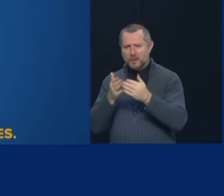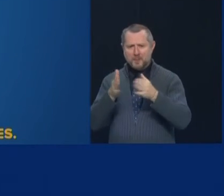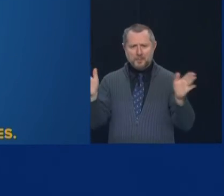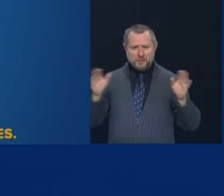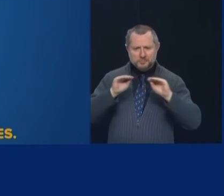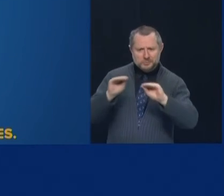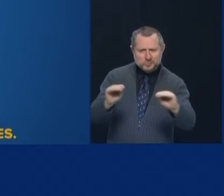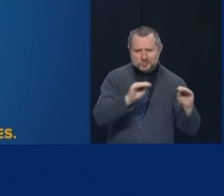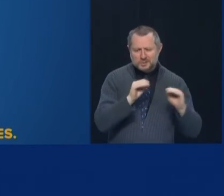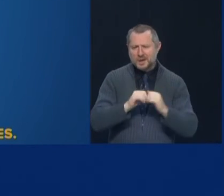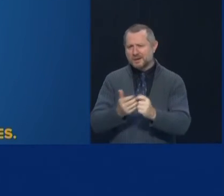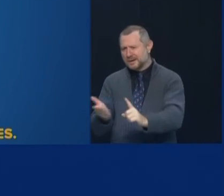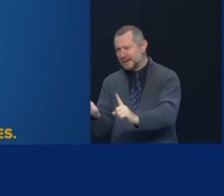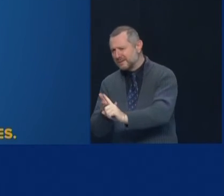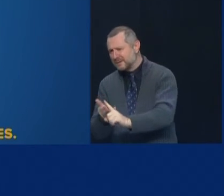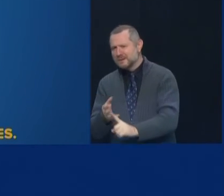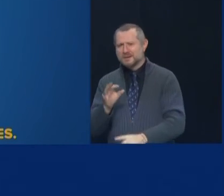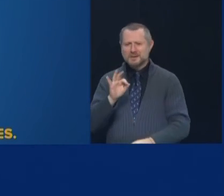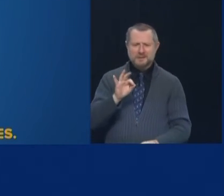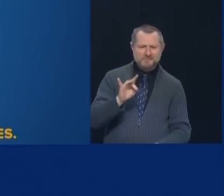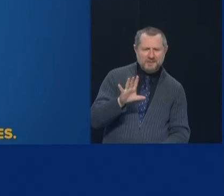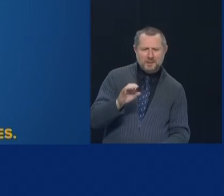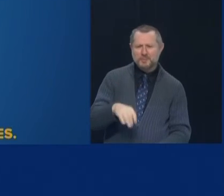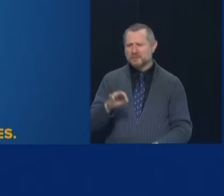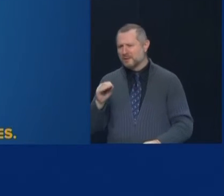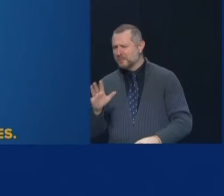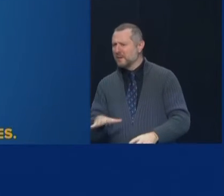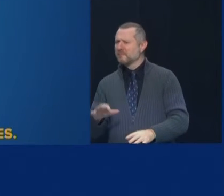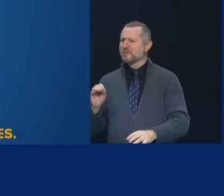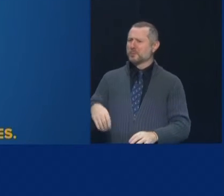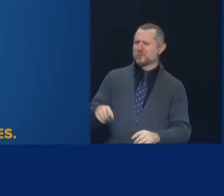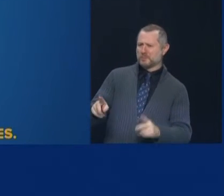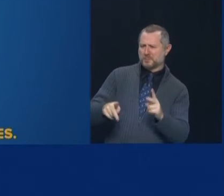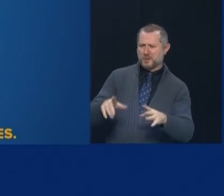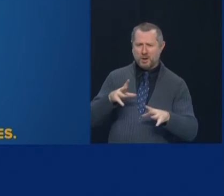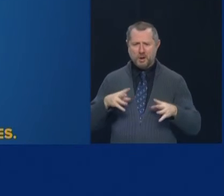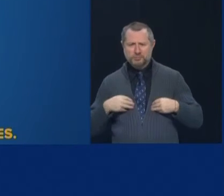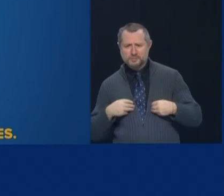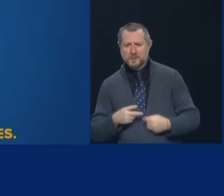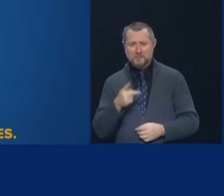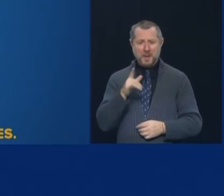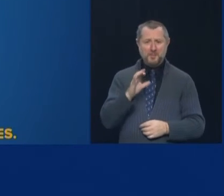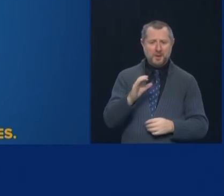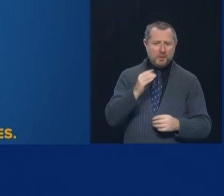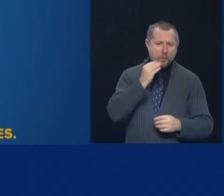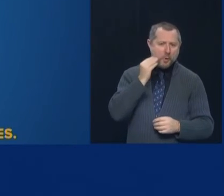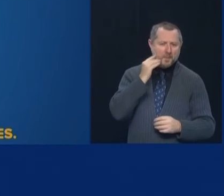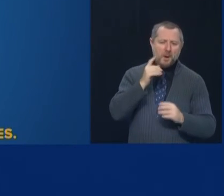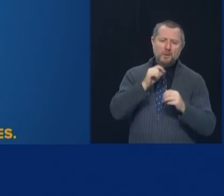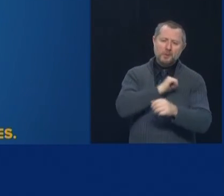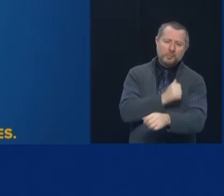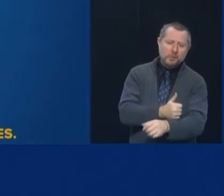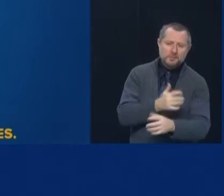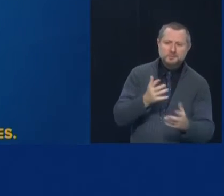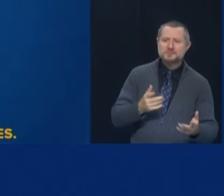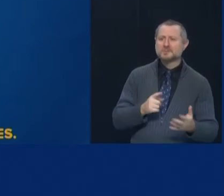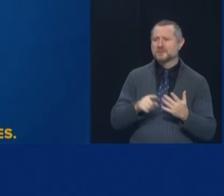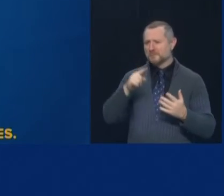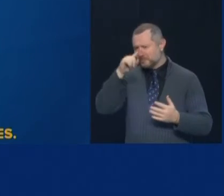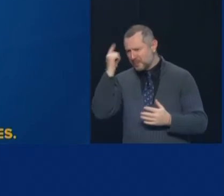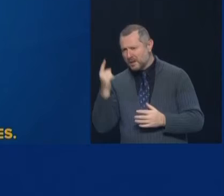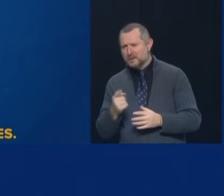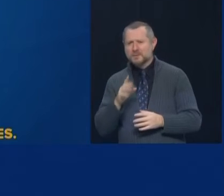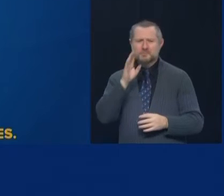vaccine? How do we get into public housing? How do we get into Black and brown communities? Who's going to do this and who's going to pay for